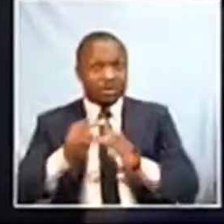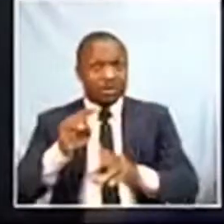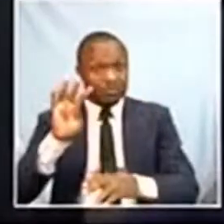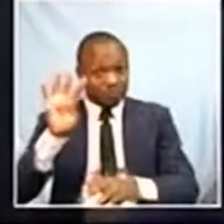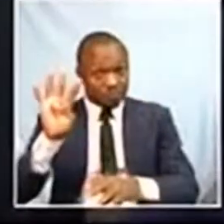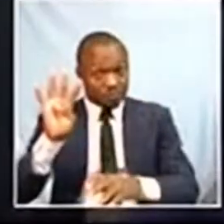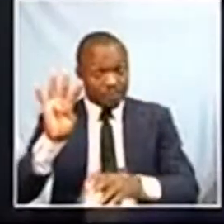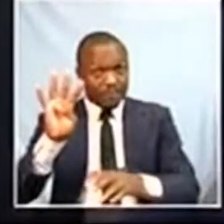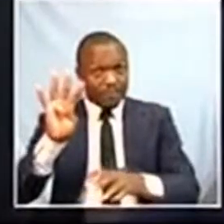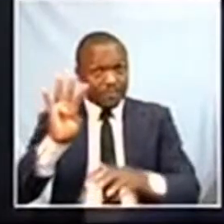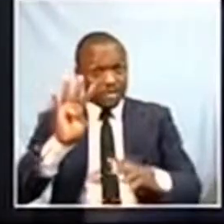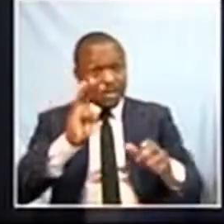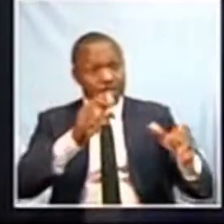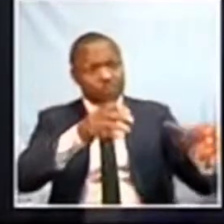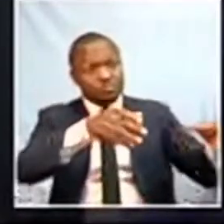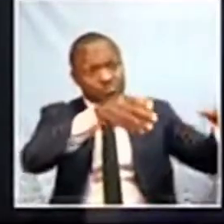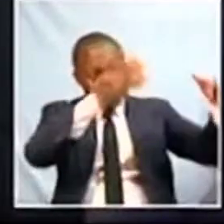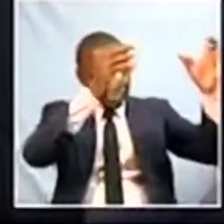to the office.